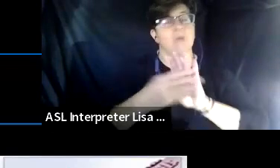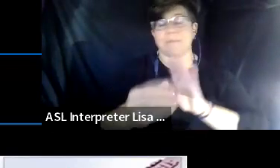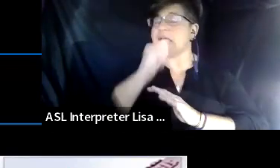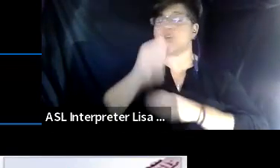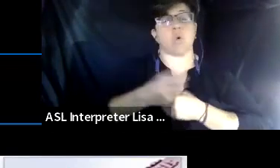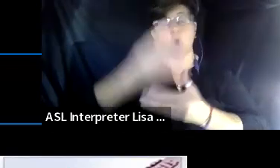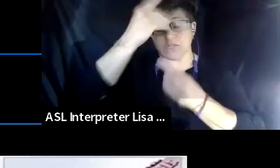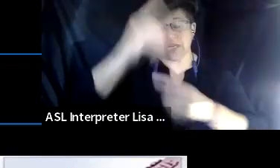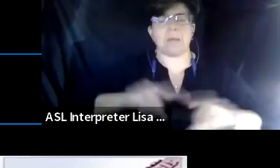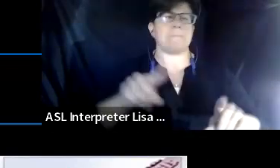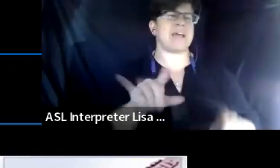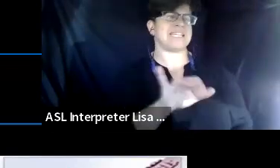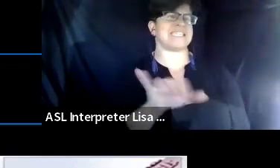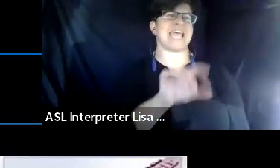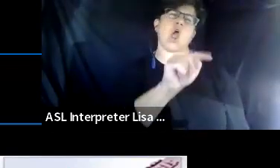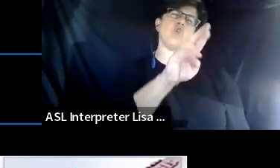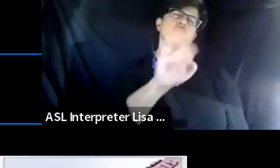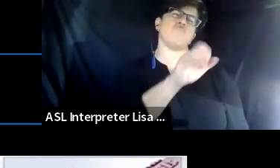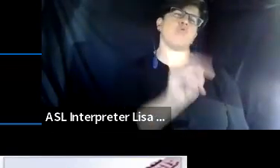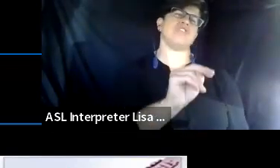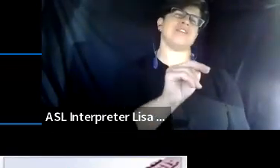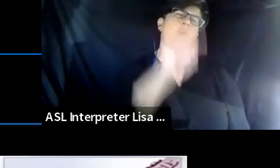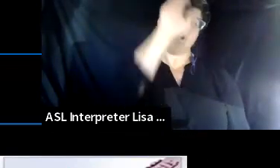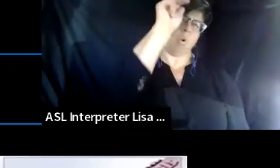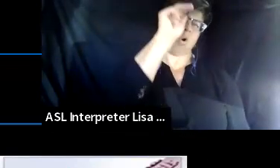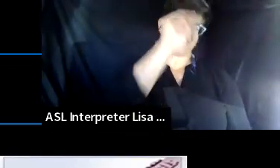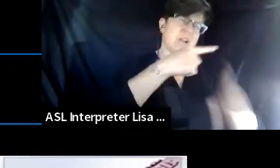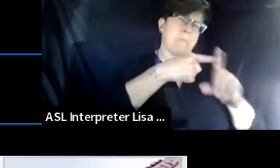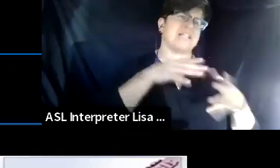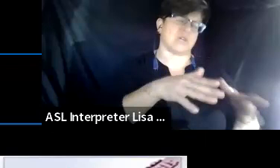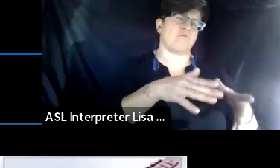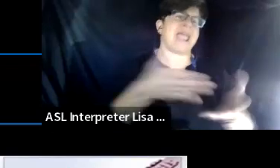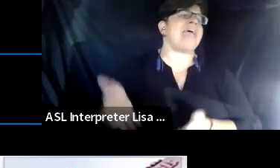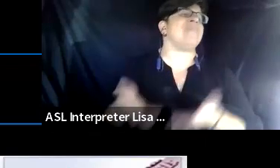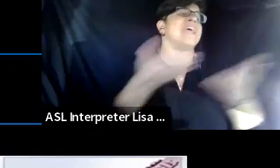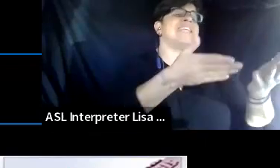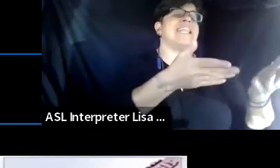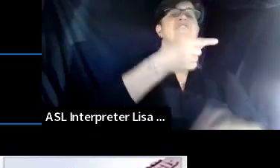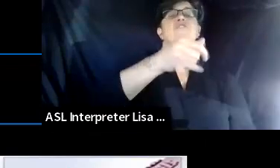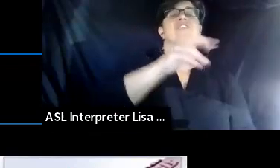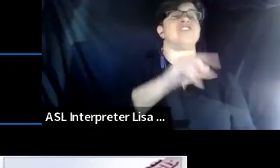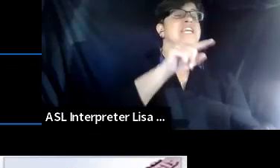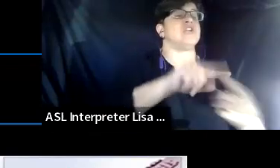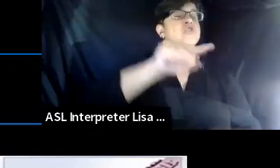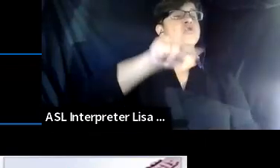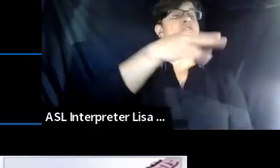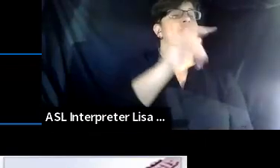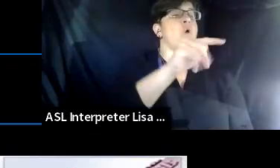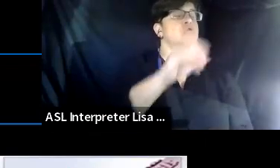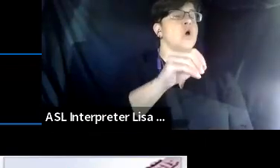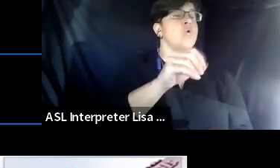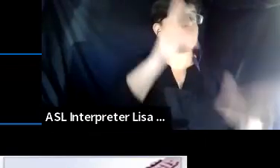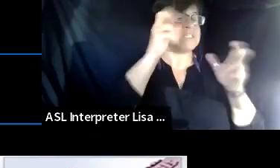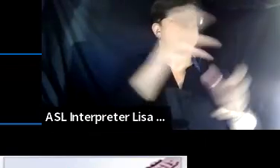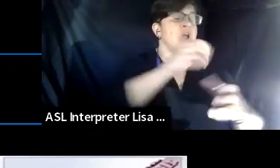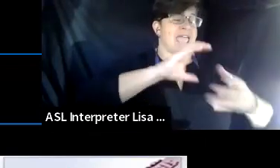are sort of a Trojan horse in a positive sense of the word, in that they deliver the genes to the photoreceptors and the cells of the retina.